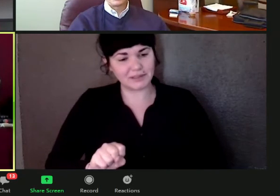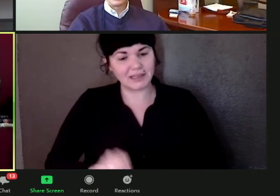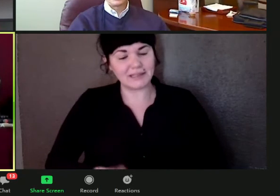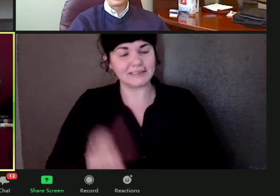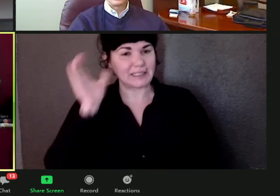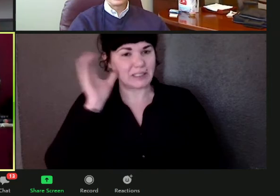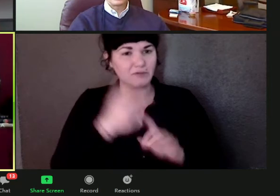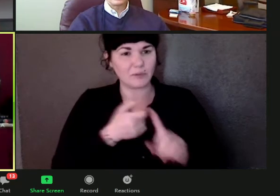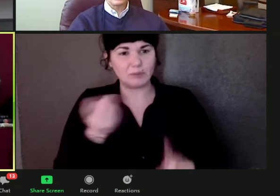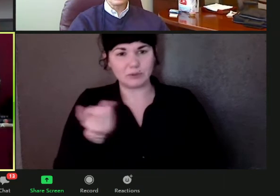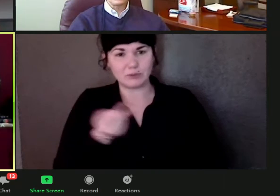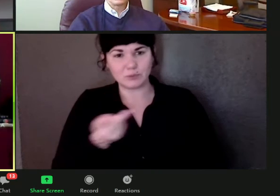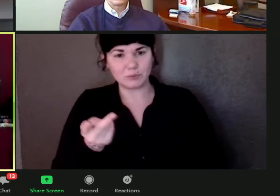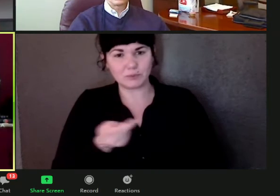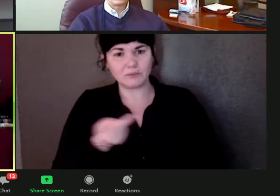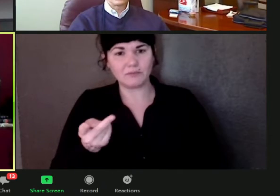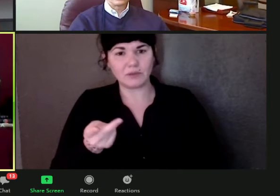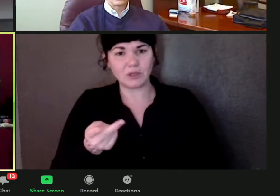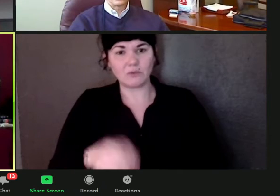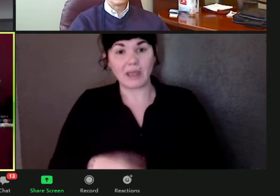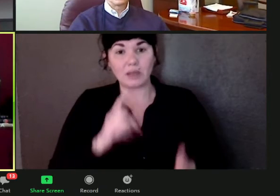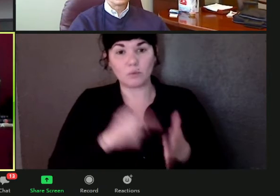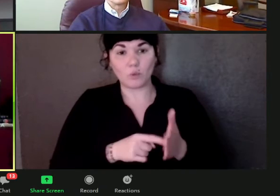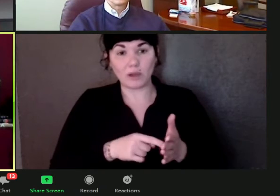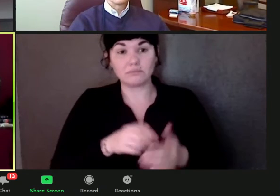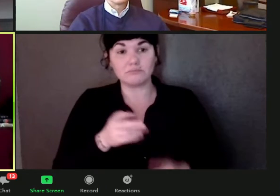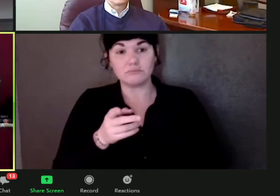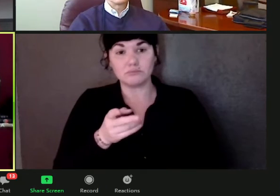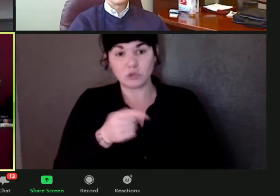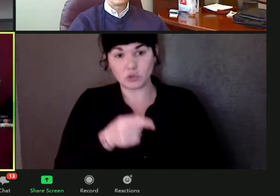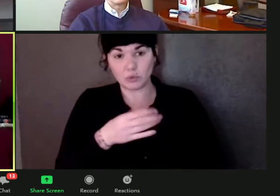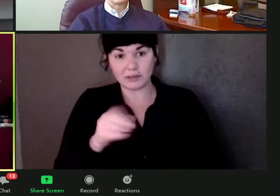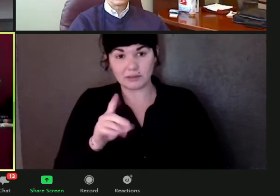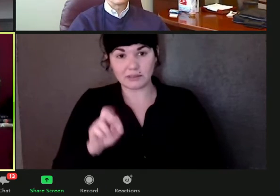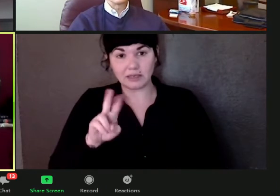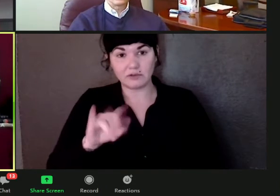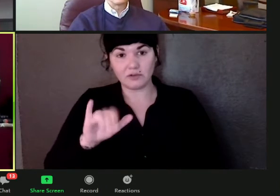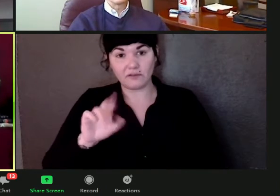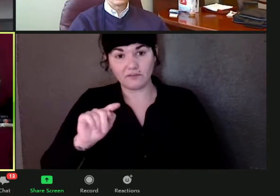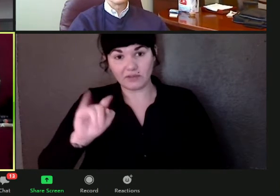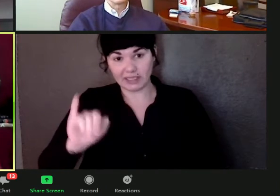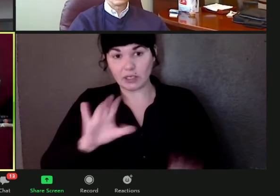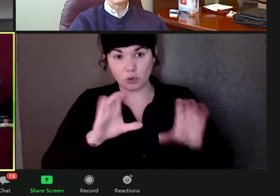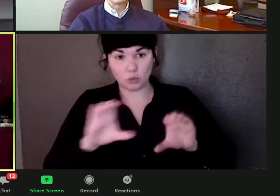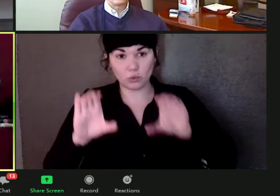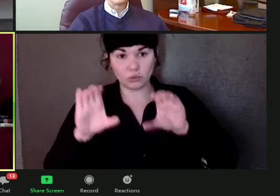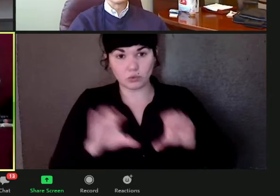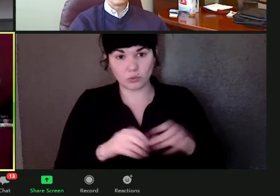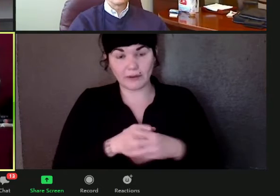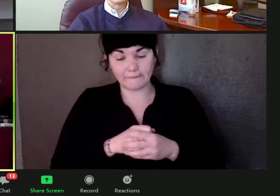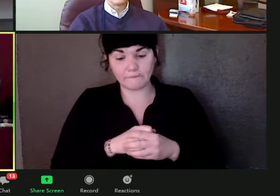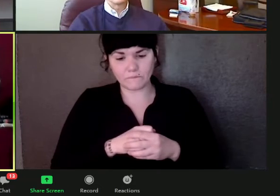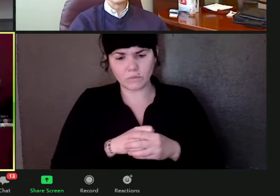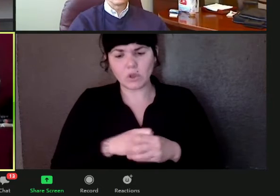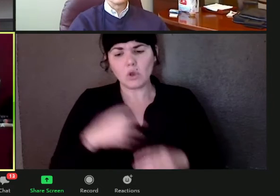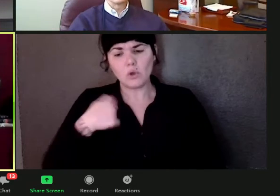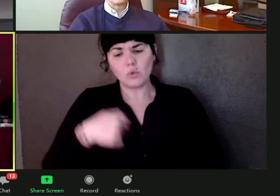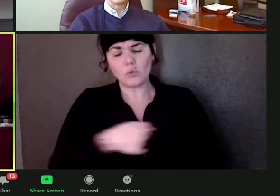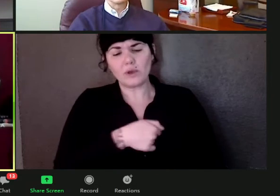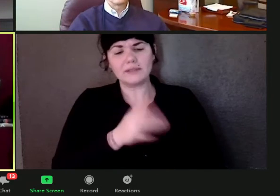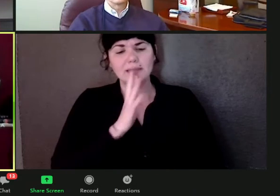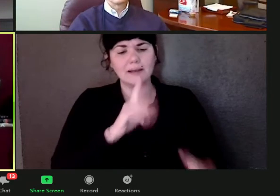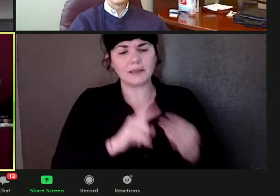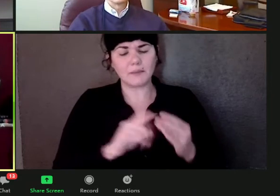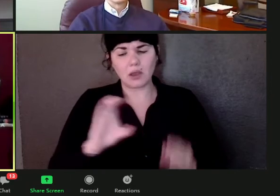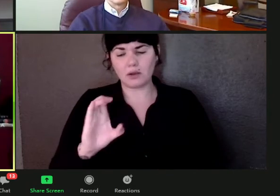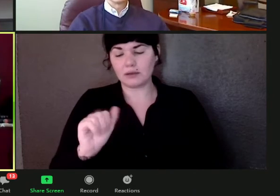Dr. Vitti are doing. A couple of follow-up questions. We've talked a great deal about capital improvement. And absolutely, the house that you live in,